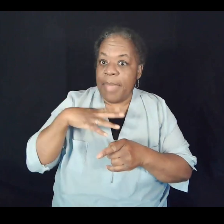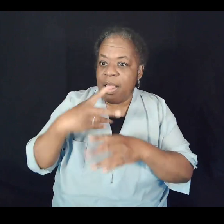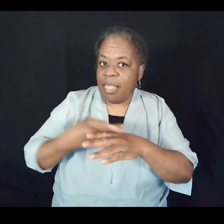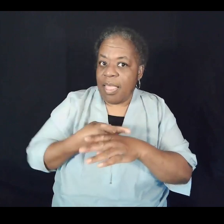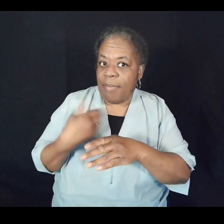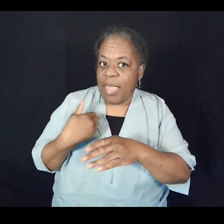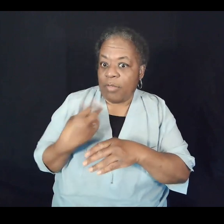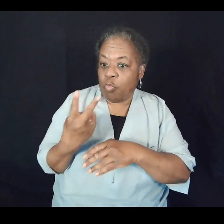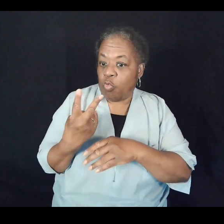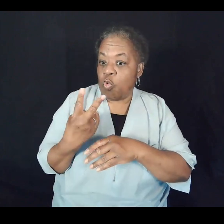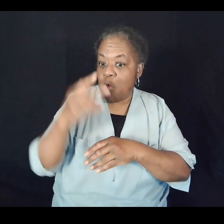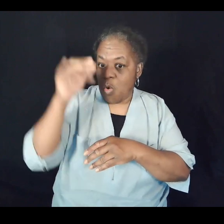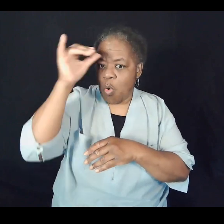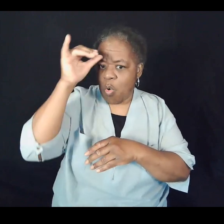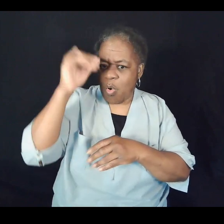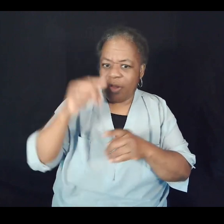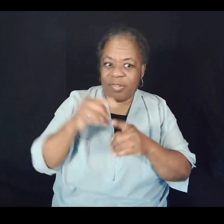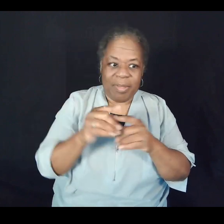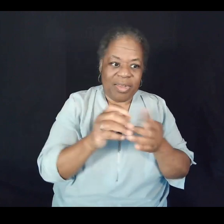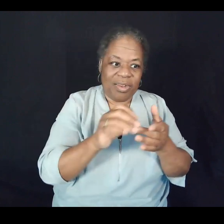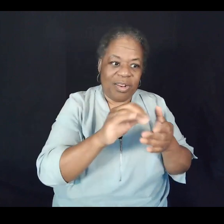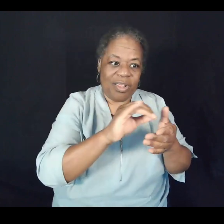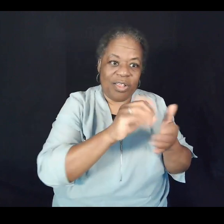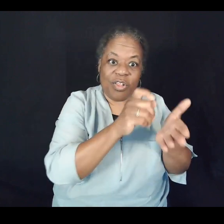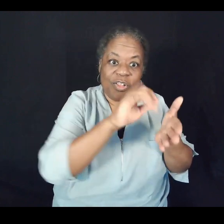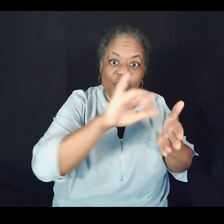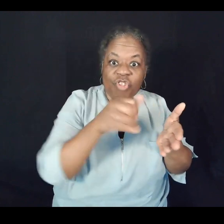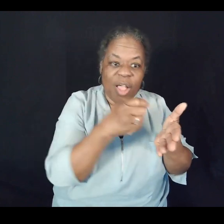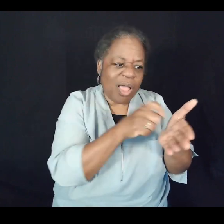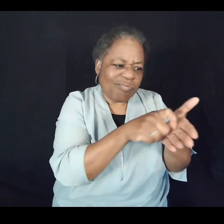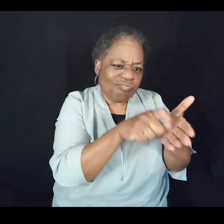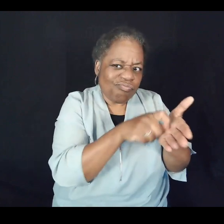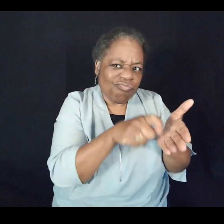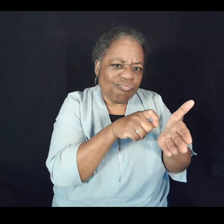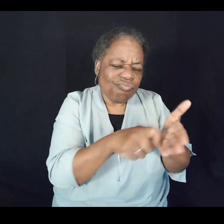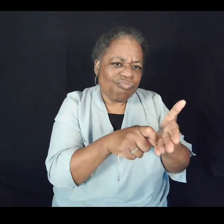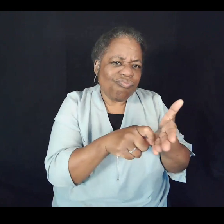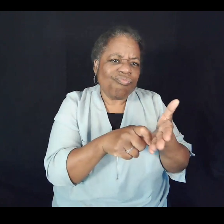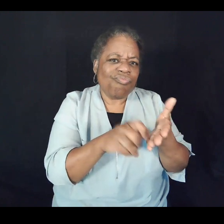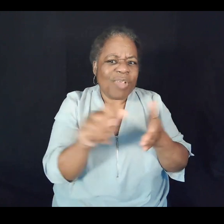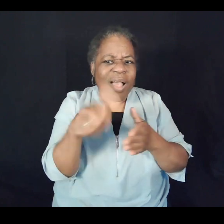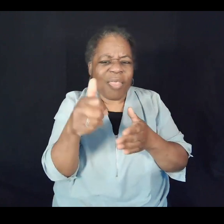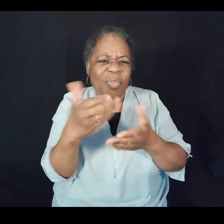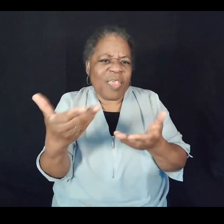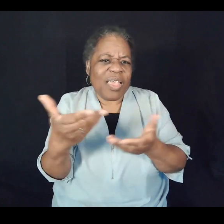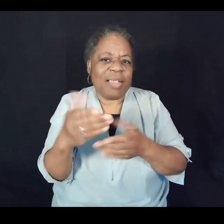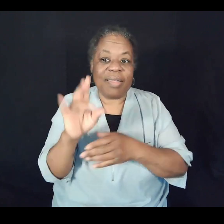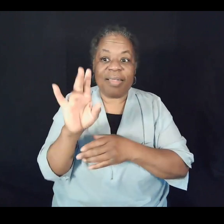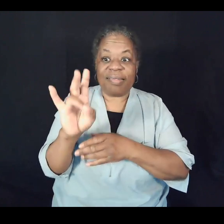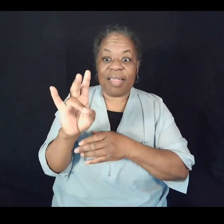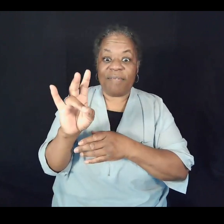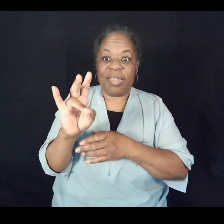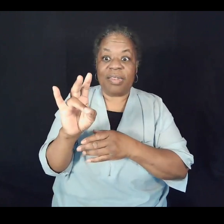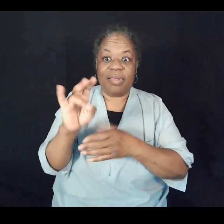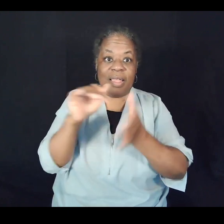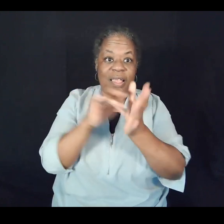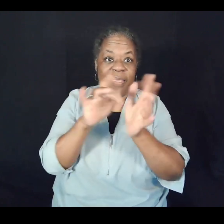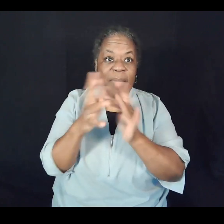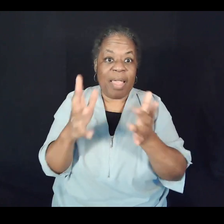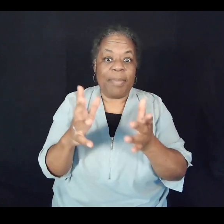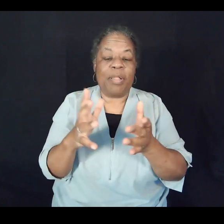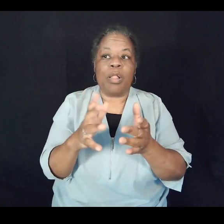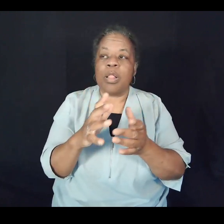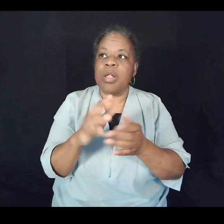saying something else. And so whenever we see seven in the Bible, that usually means complete or